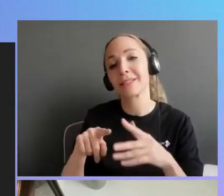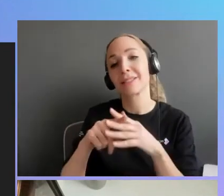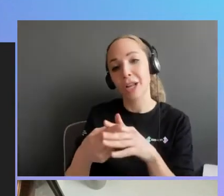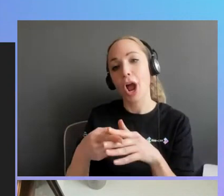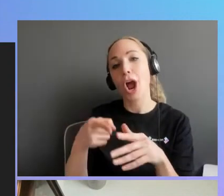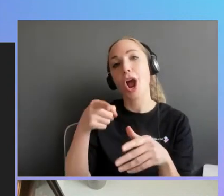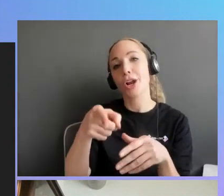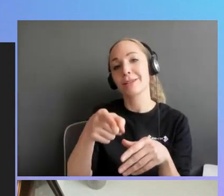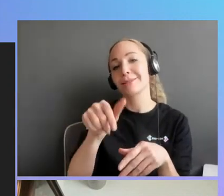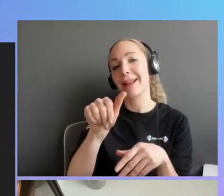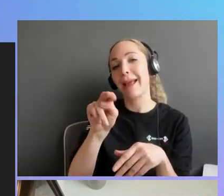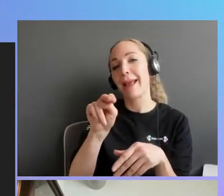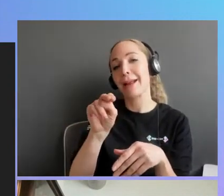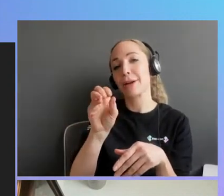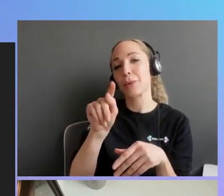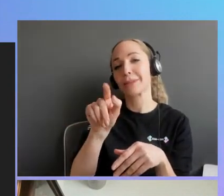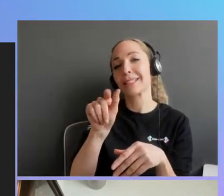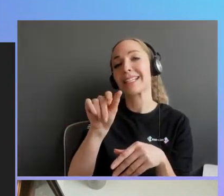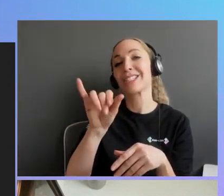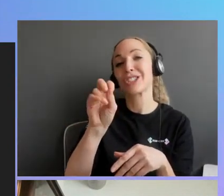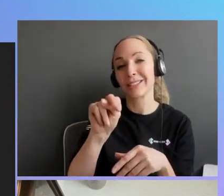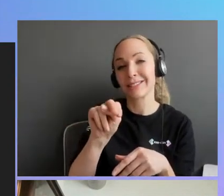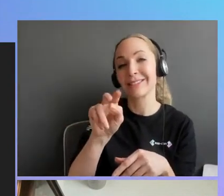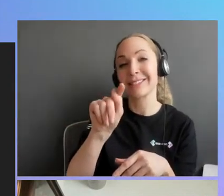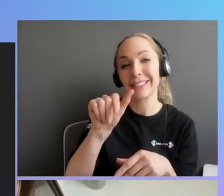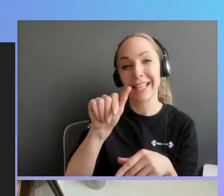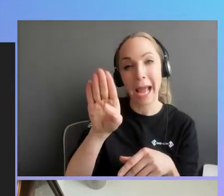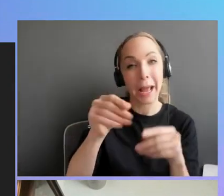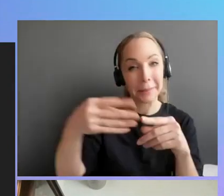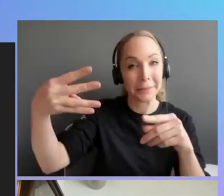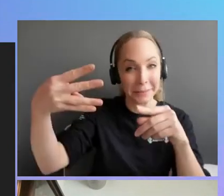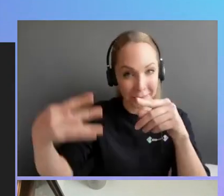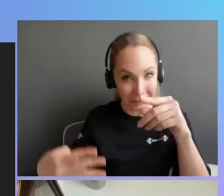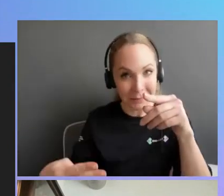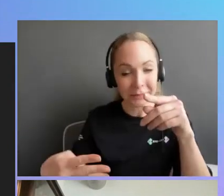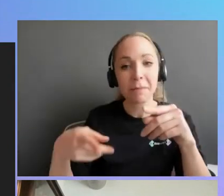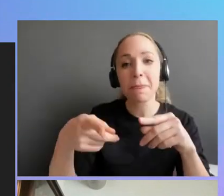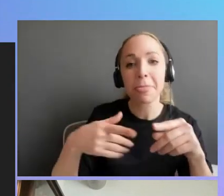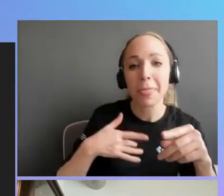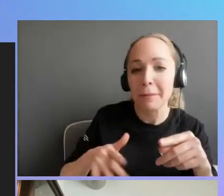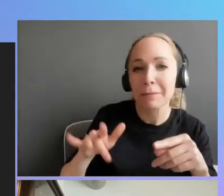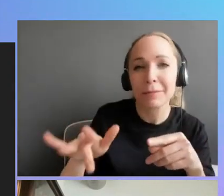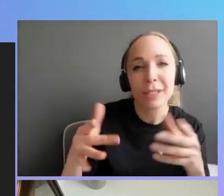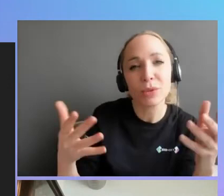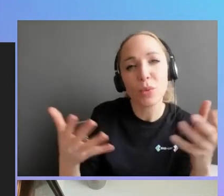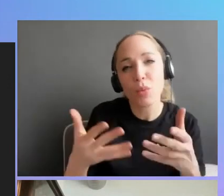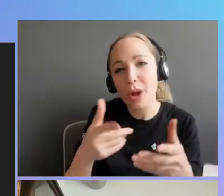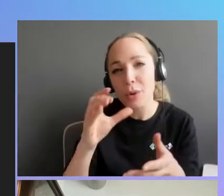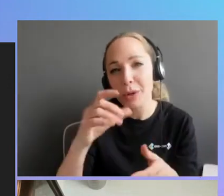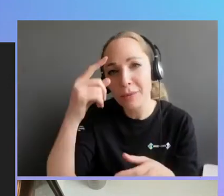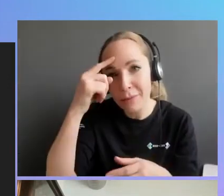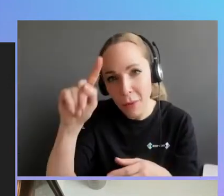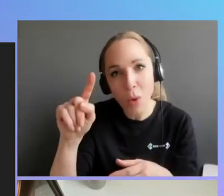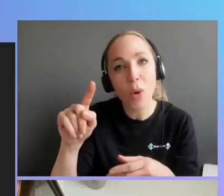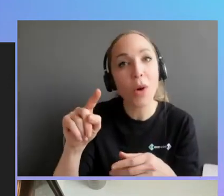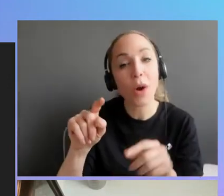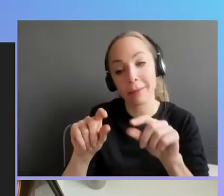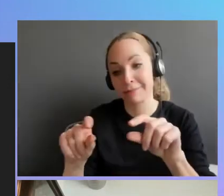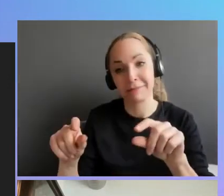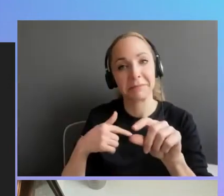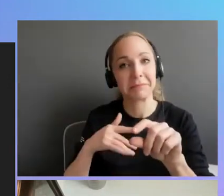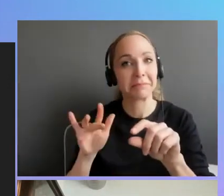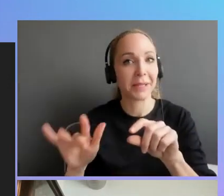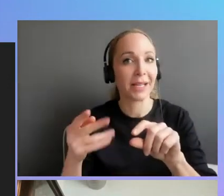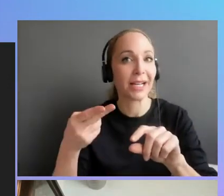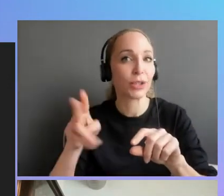for headings in the what annotations are you looking for input. I'll select that, then I'll select H2. believe this is marked up as somewhat